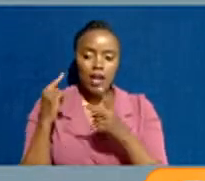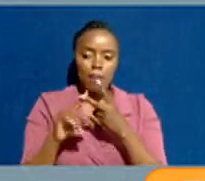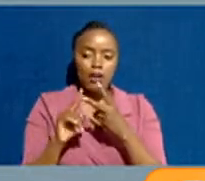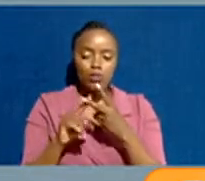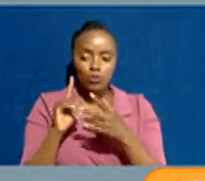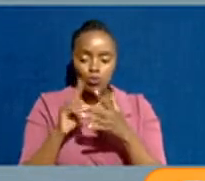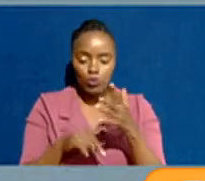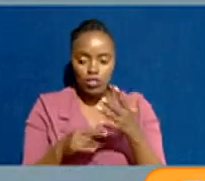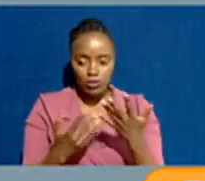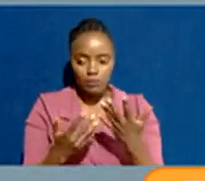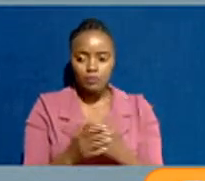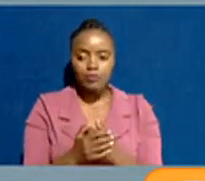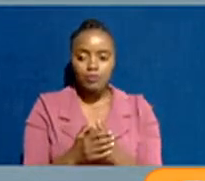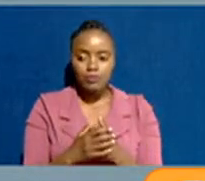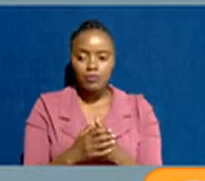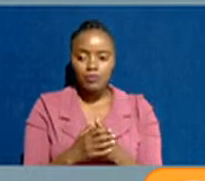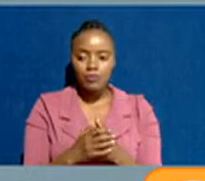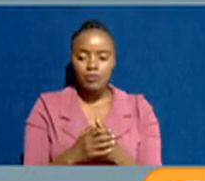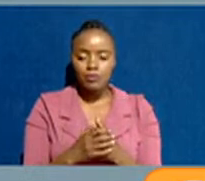that